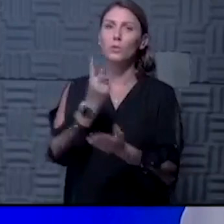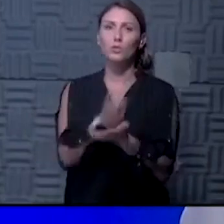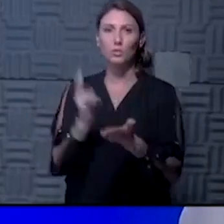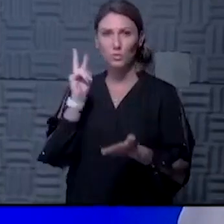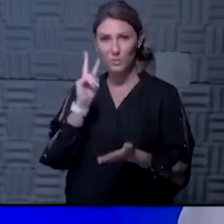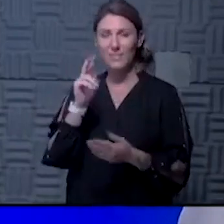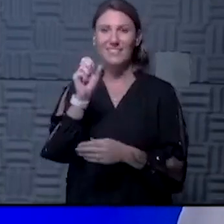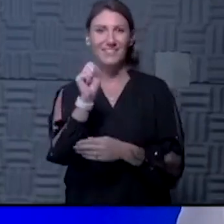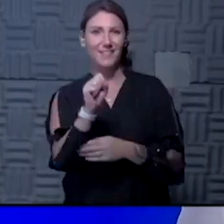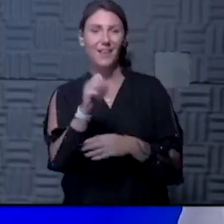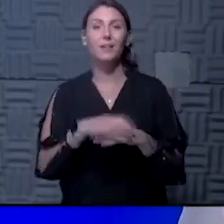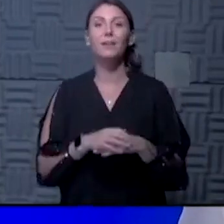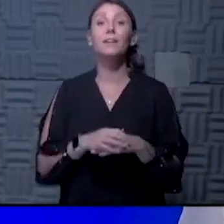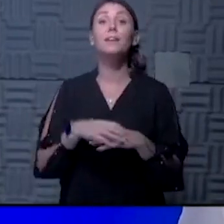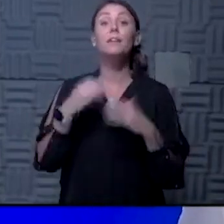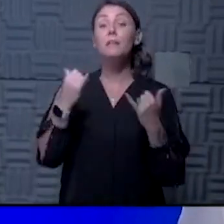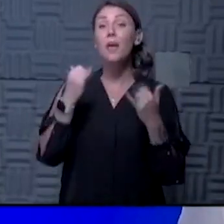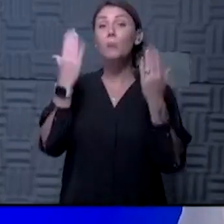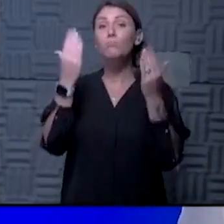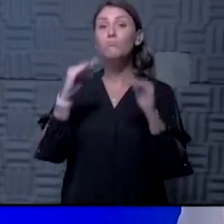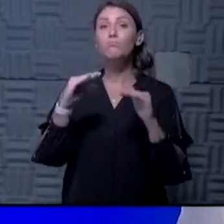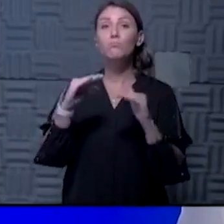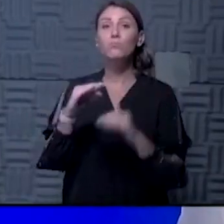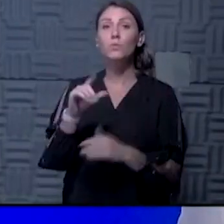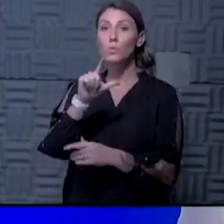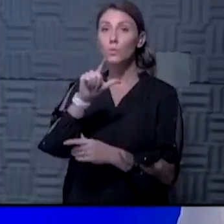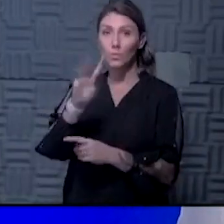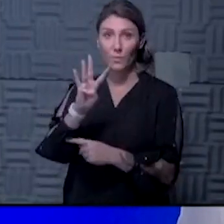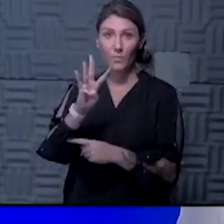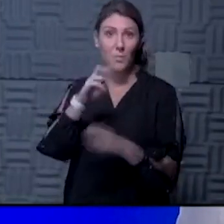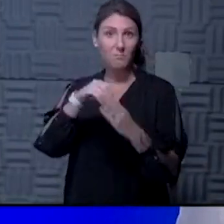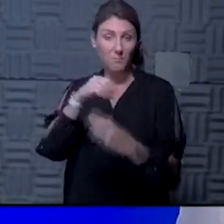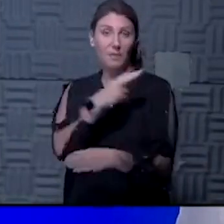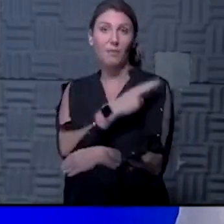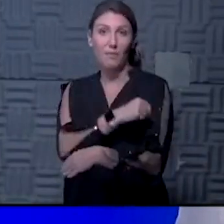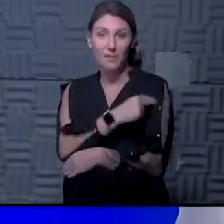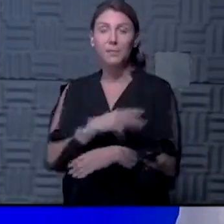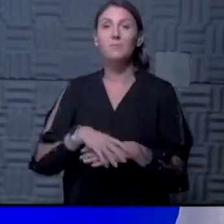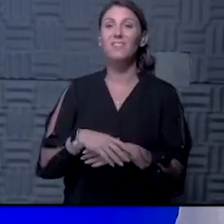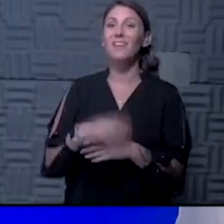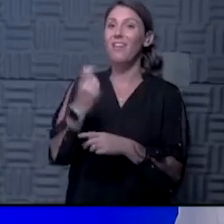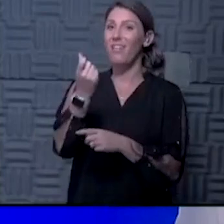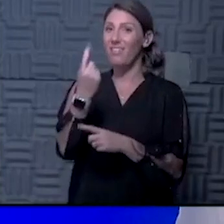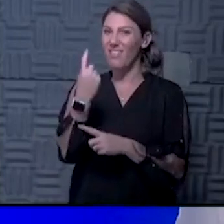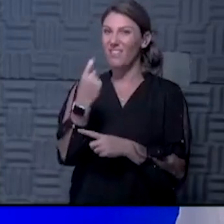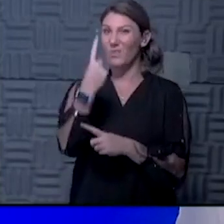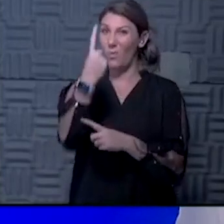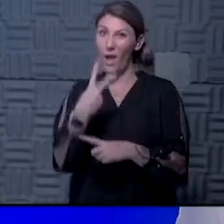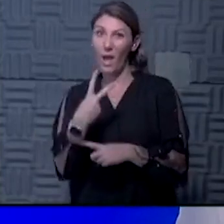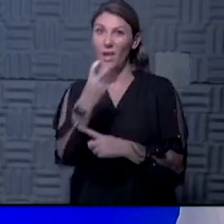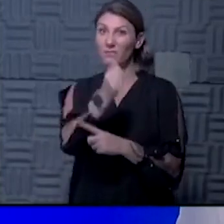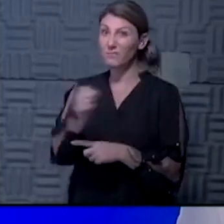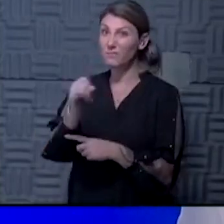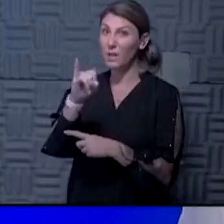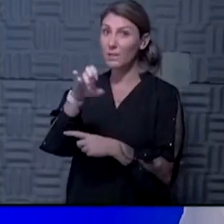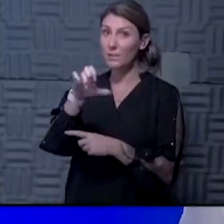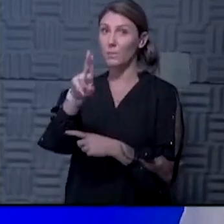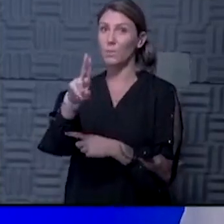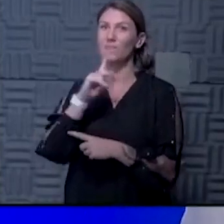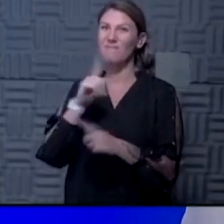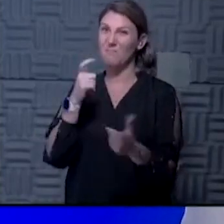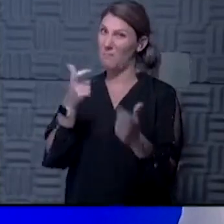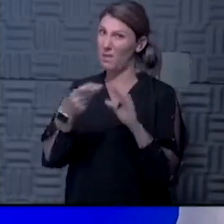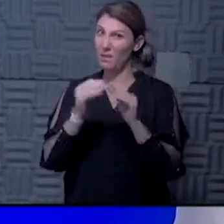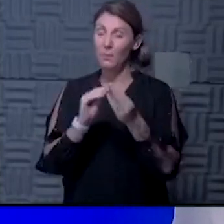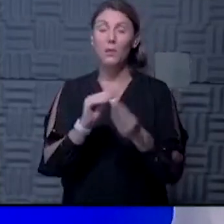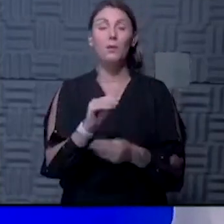week. 35, yes. Yep, and now we are down to 24 in the hospital. Okay. But 11 of those, so almost half, are in the ICU. Yeah, that's a big number. And